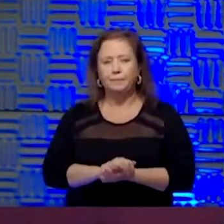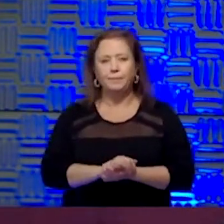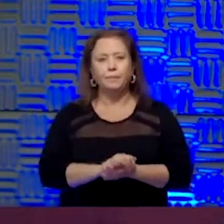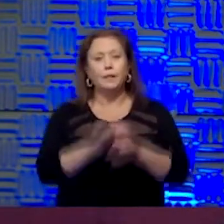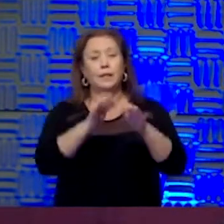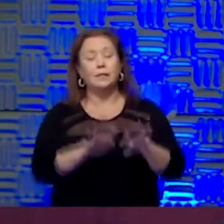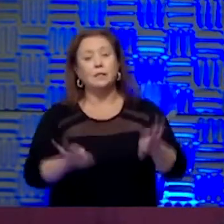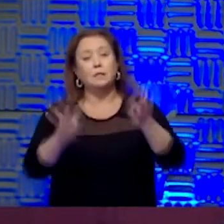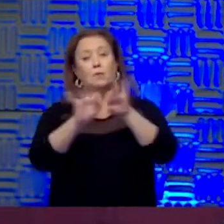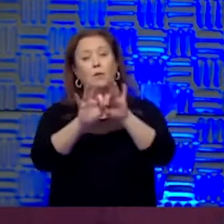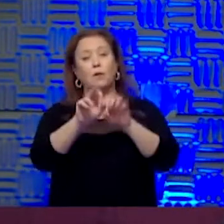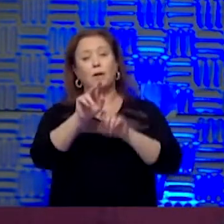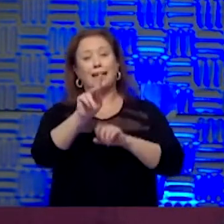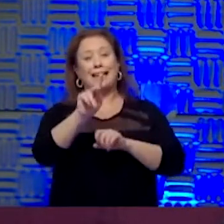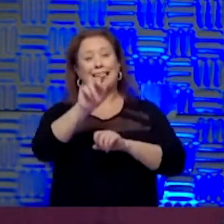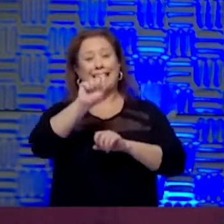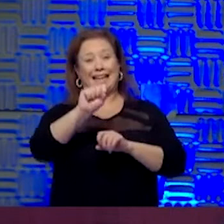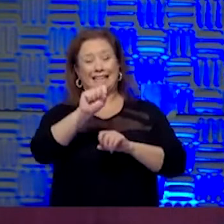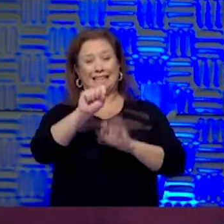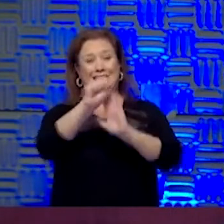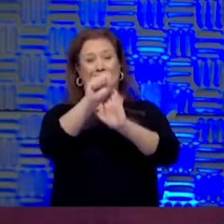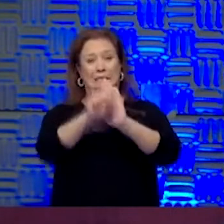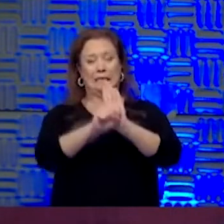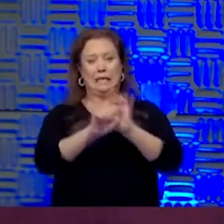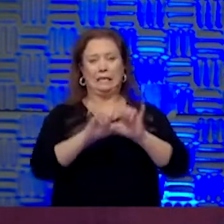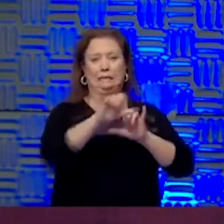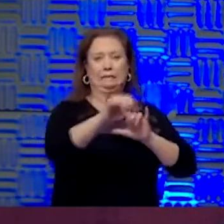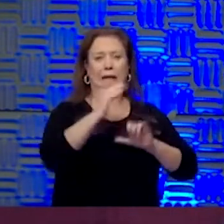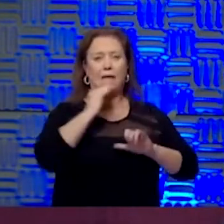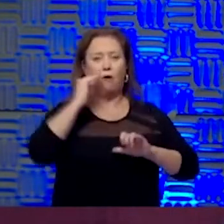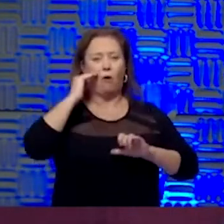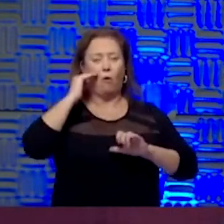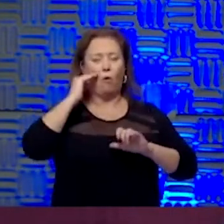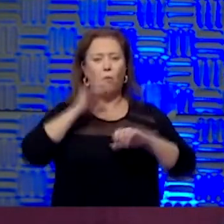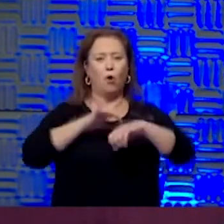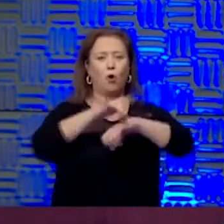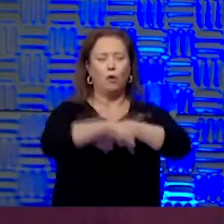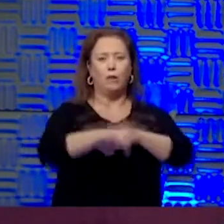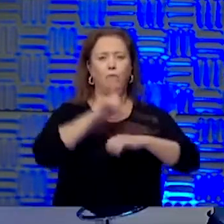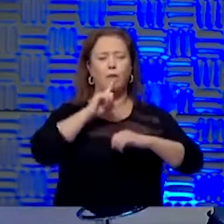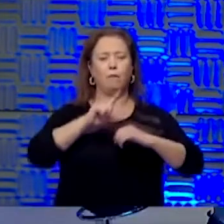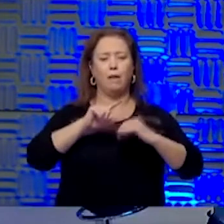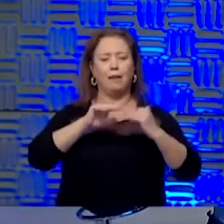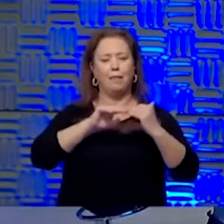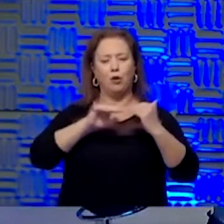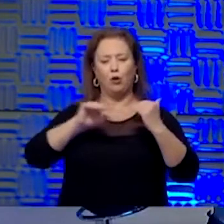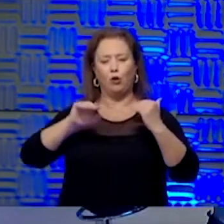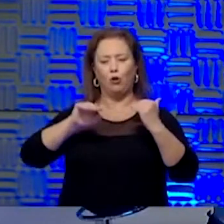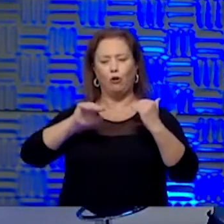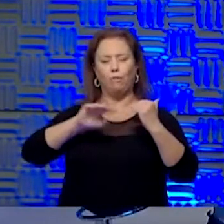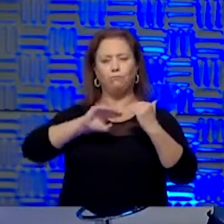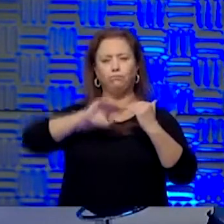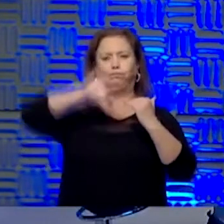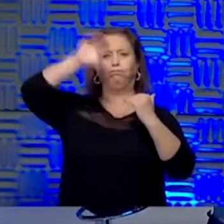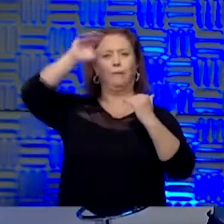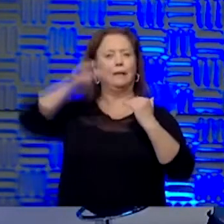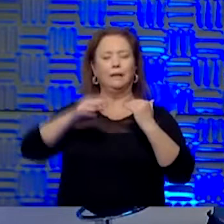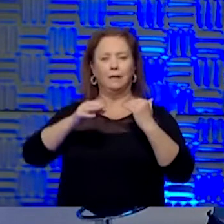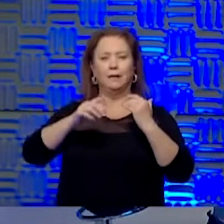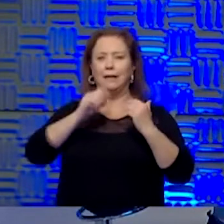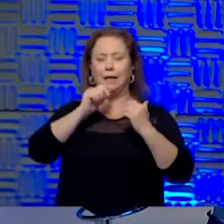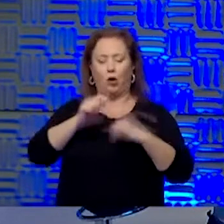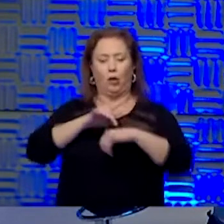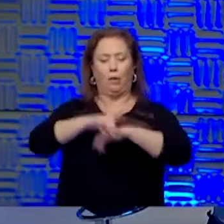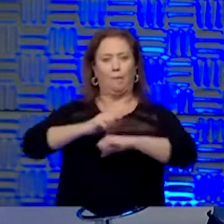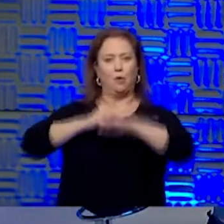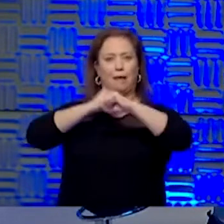because Kansas sheltered early and did a great job, the curve was really bent, Dana. Mm-hmm. And as a result, by doing that, we